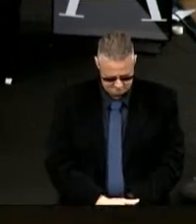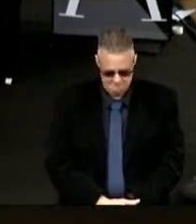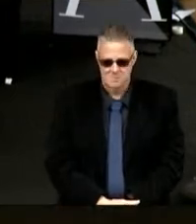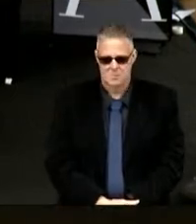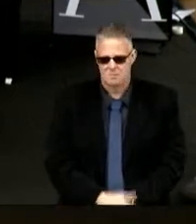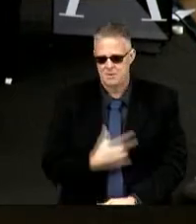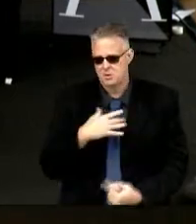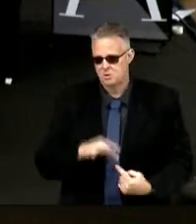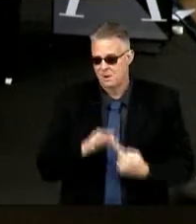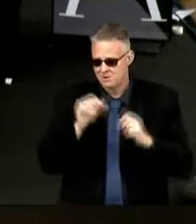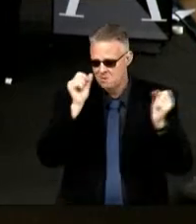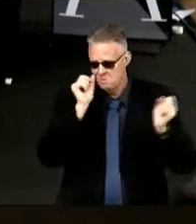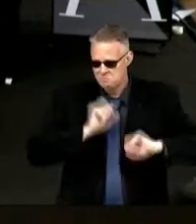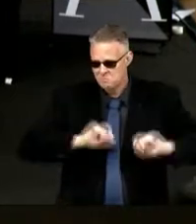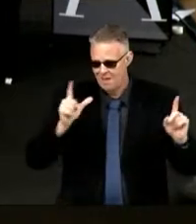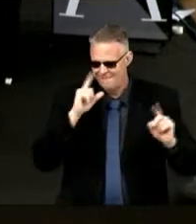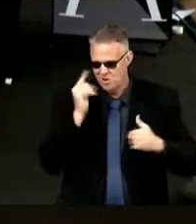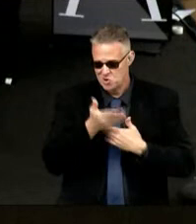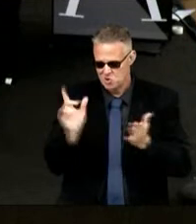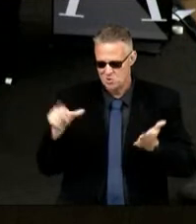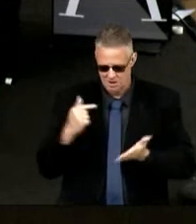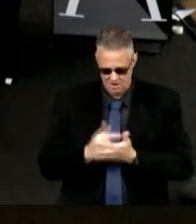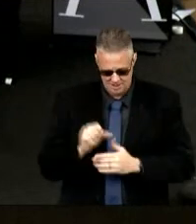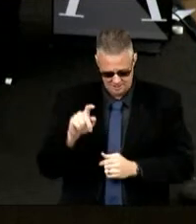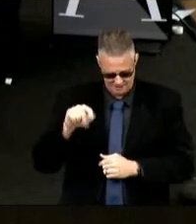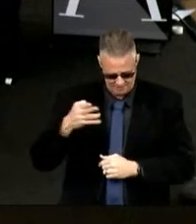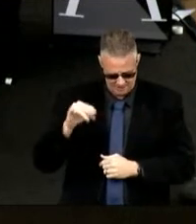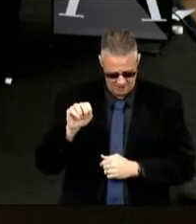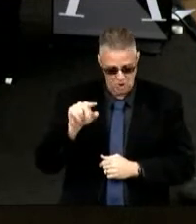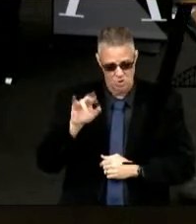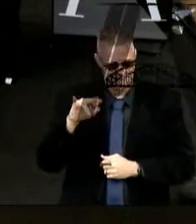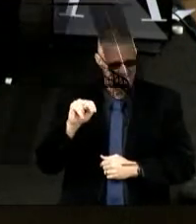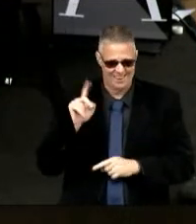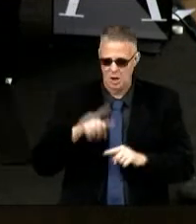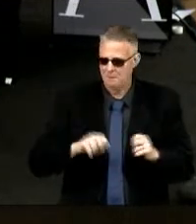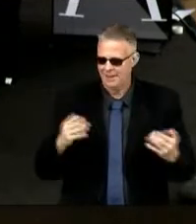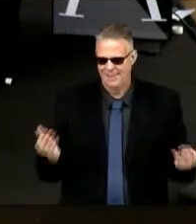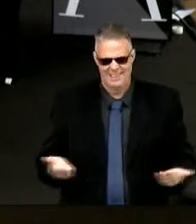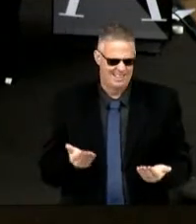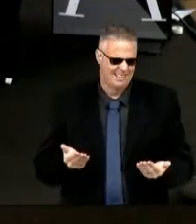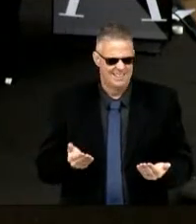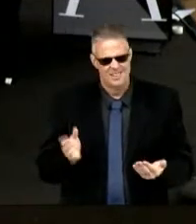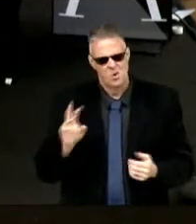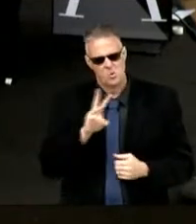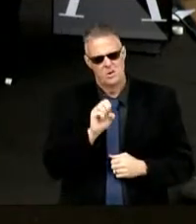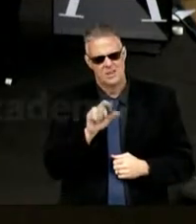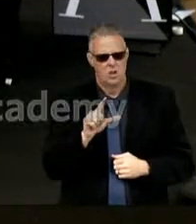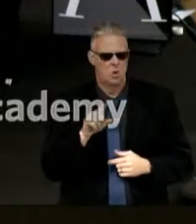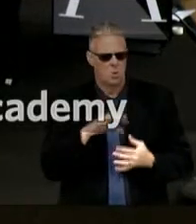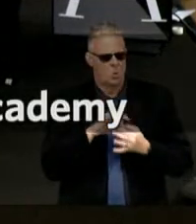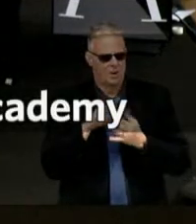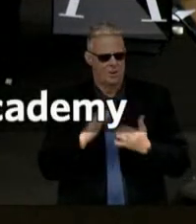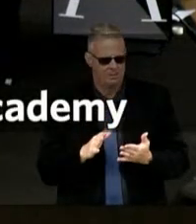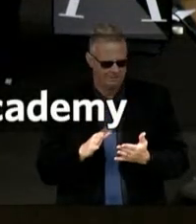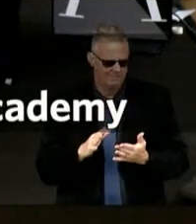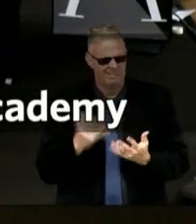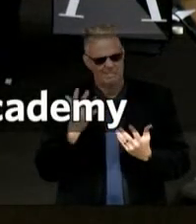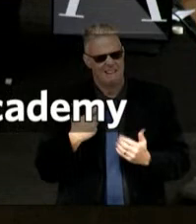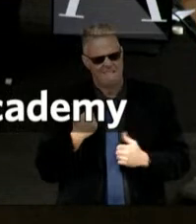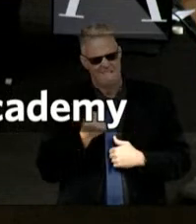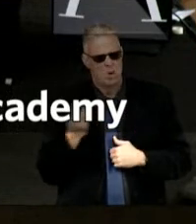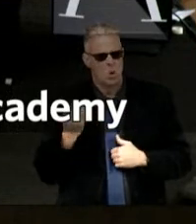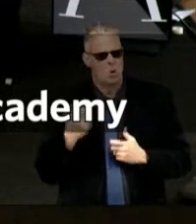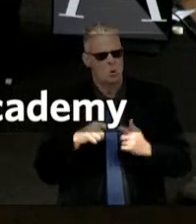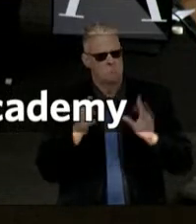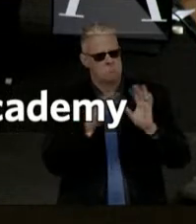All right, got a special surprise for all the graduates. Stephanie Griffin could not be here with us today. She's our worksite learning coordinator, and she has a few words to